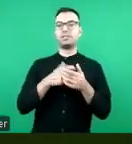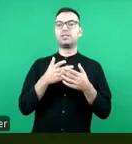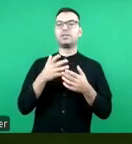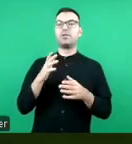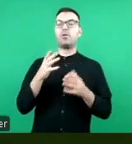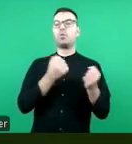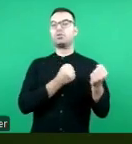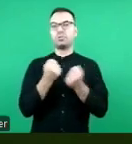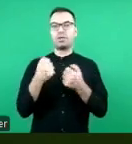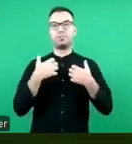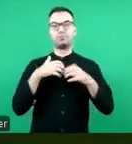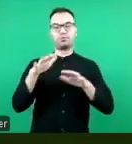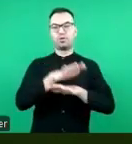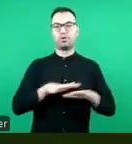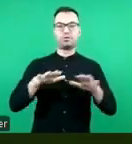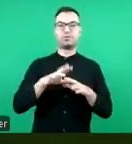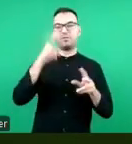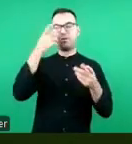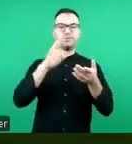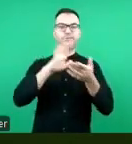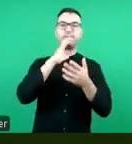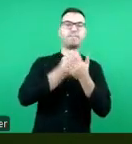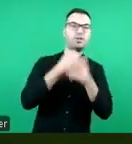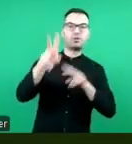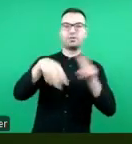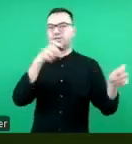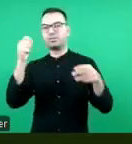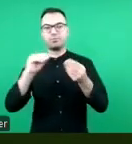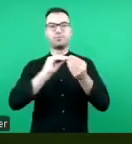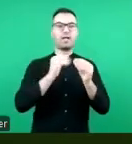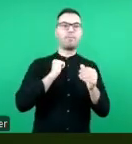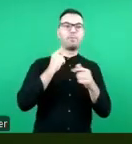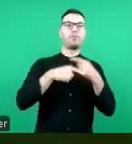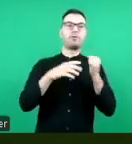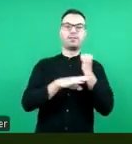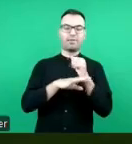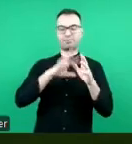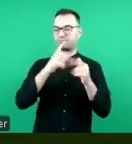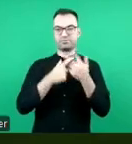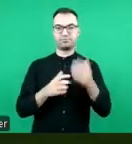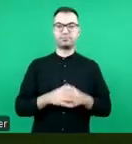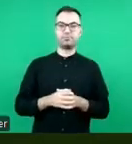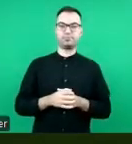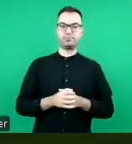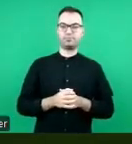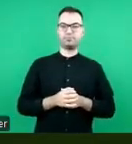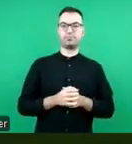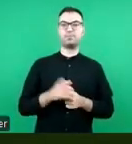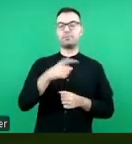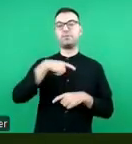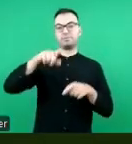or if you more on the side to utilize as much as you can to produce timber and so on. And we adopted these measures,